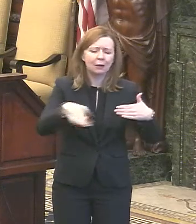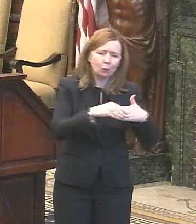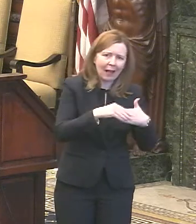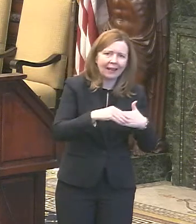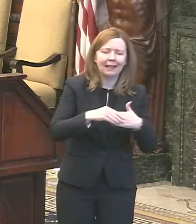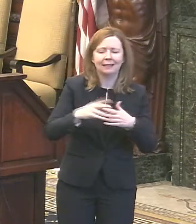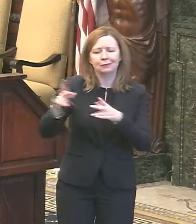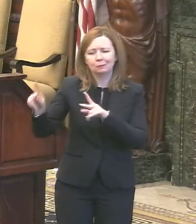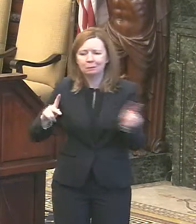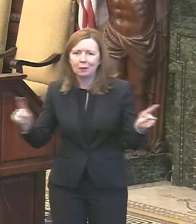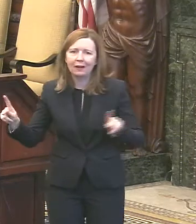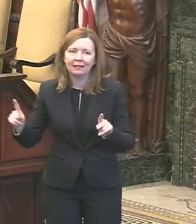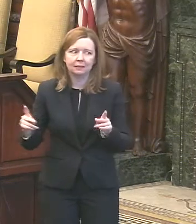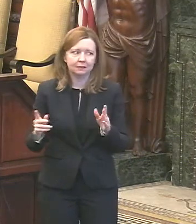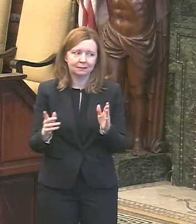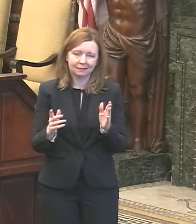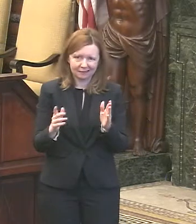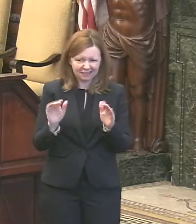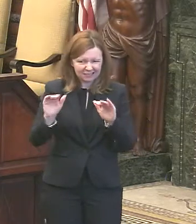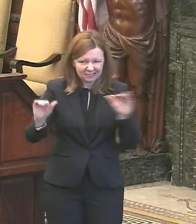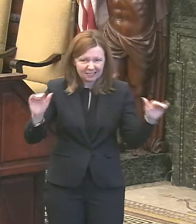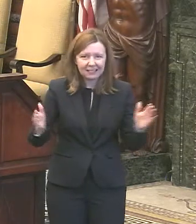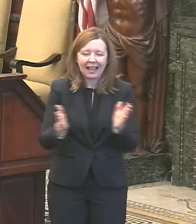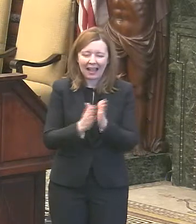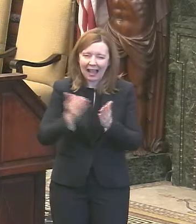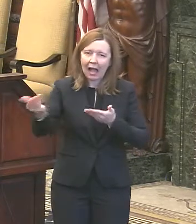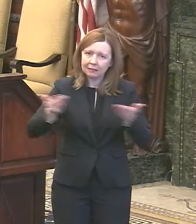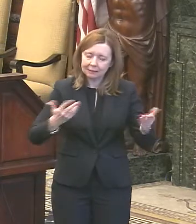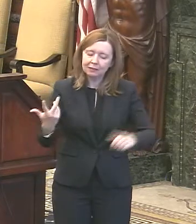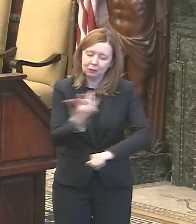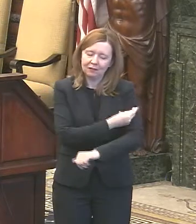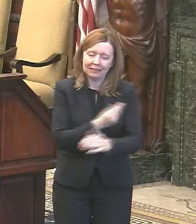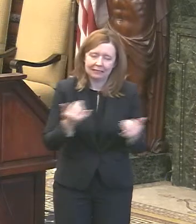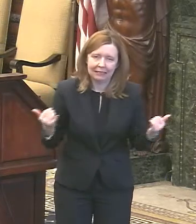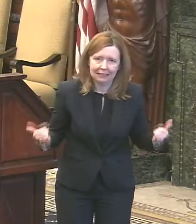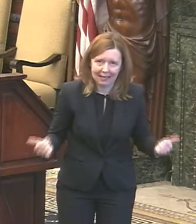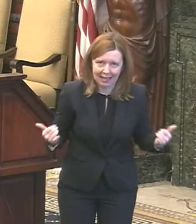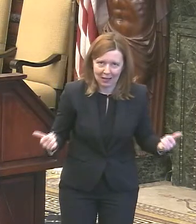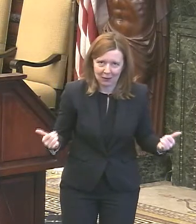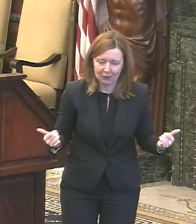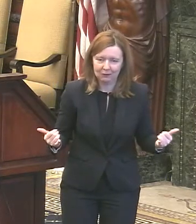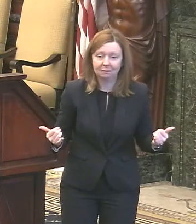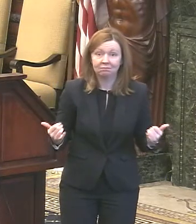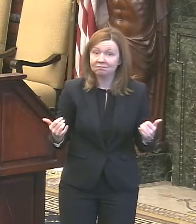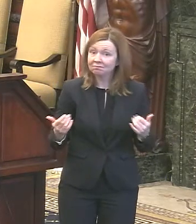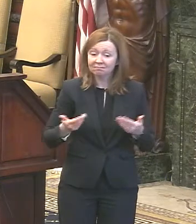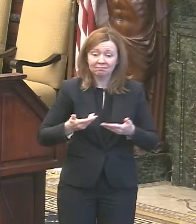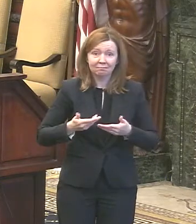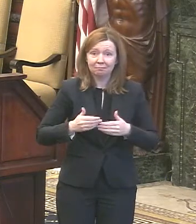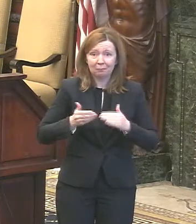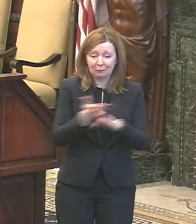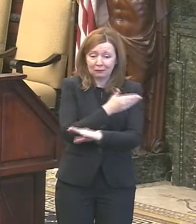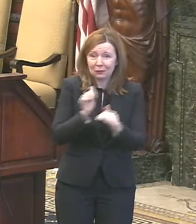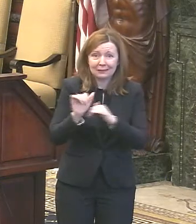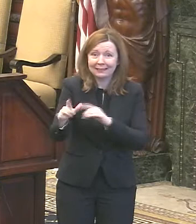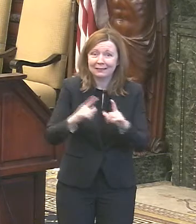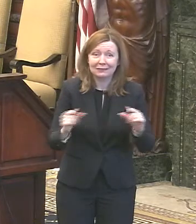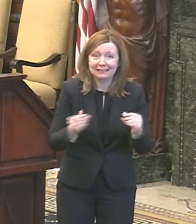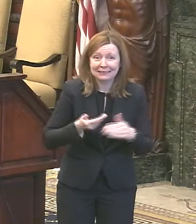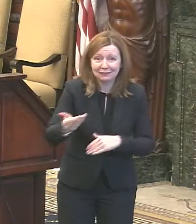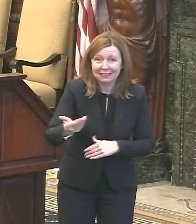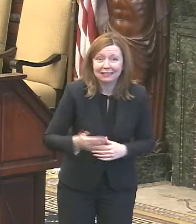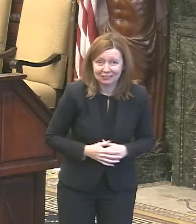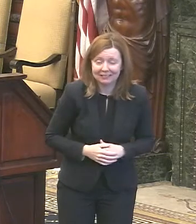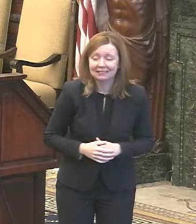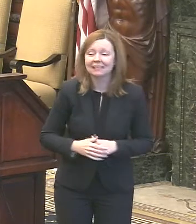events, ask now for your guests to get vaccinated in advance. Put it in your invitations. And in general, what should people